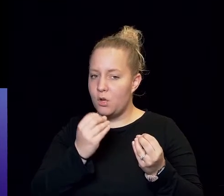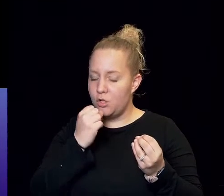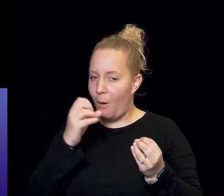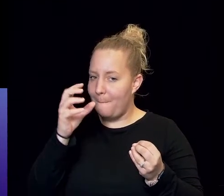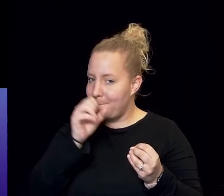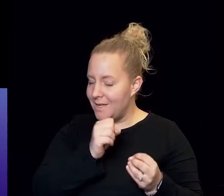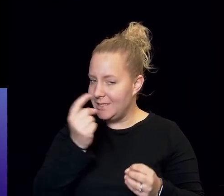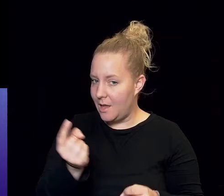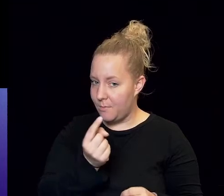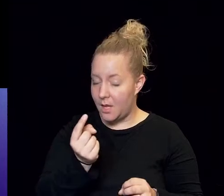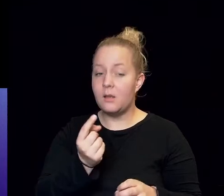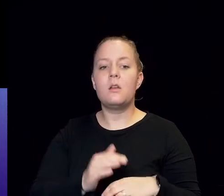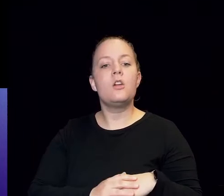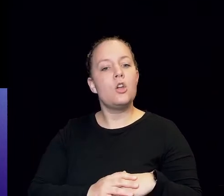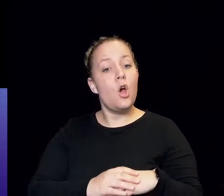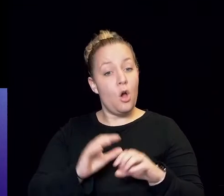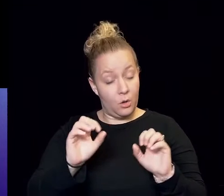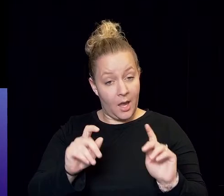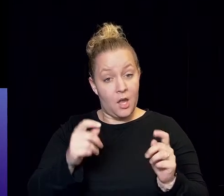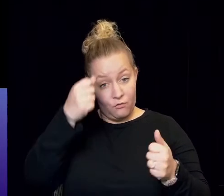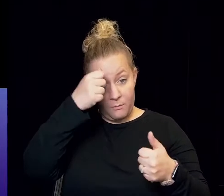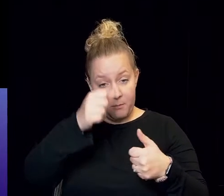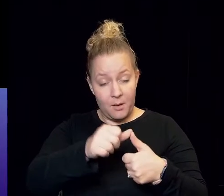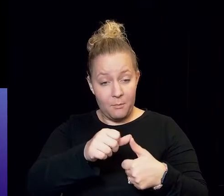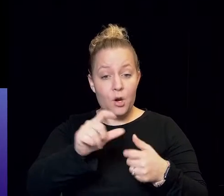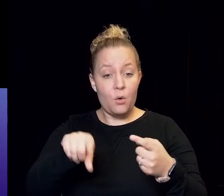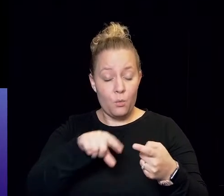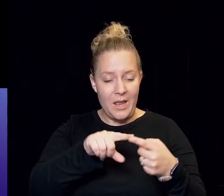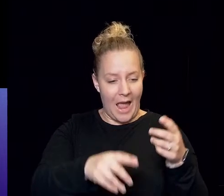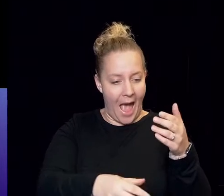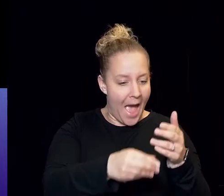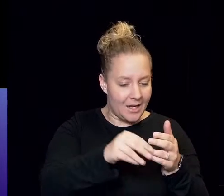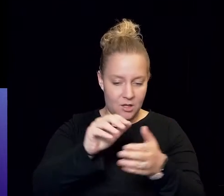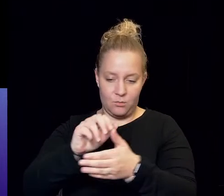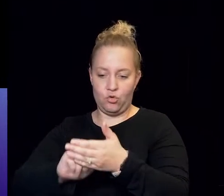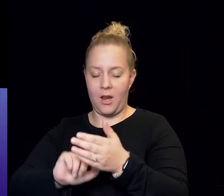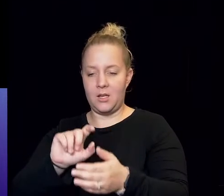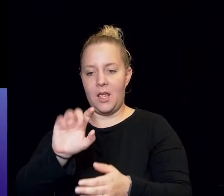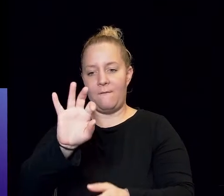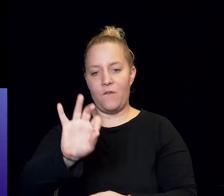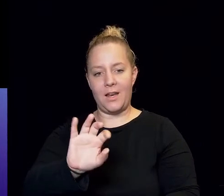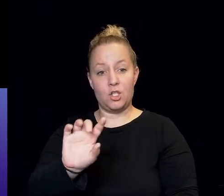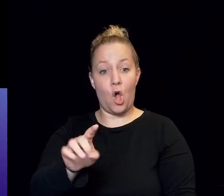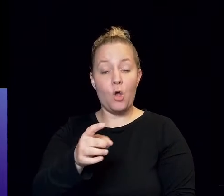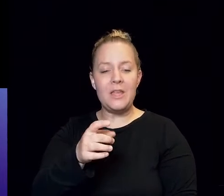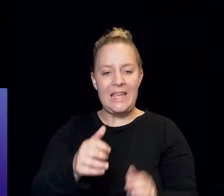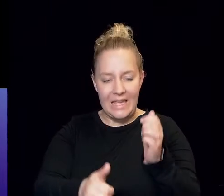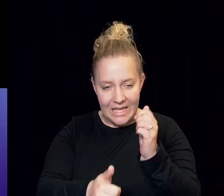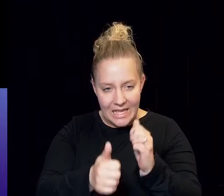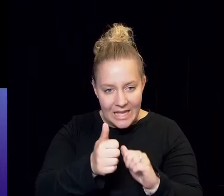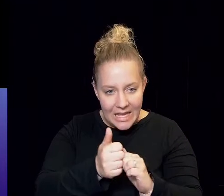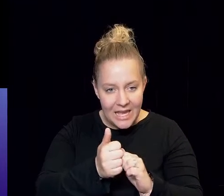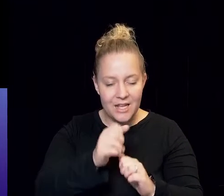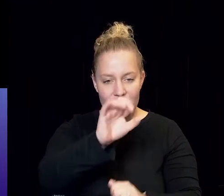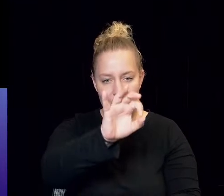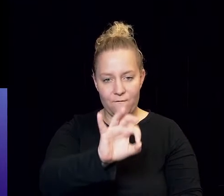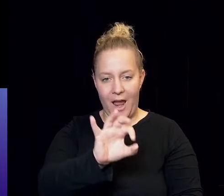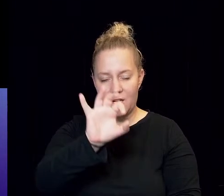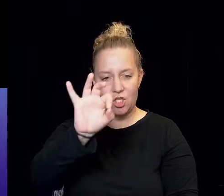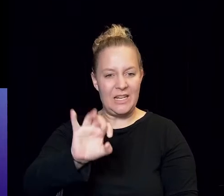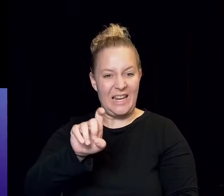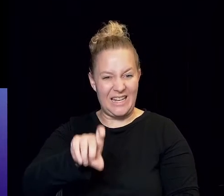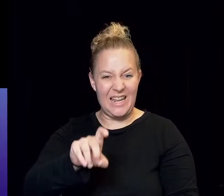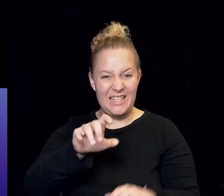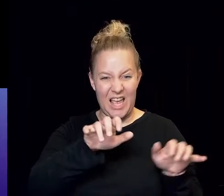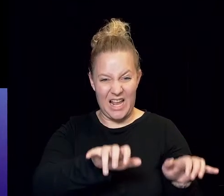right. So remember, when adding and subtracting fractions only, each fraction must have common denominators.